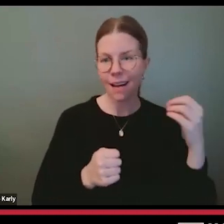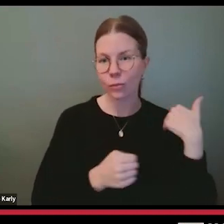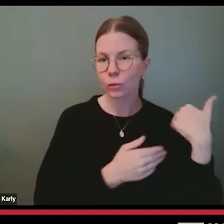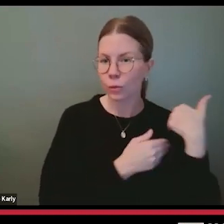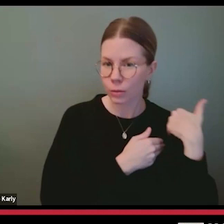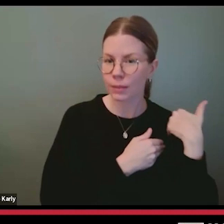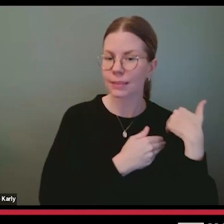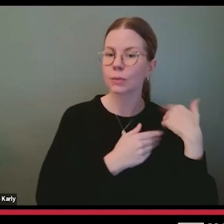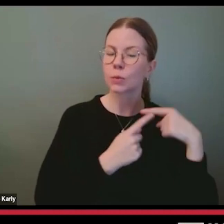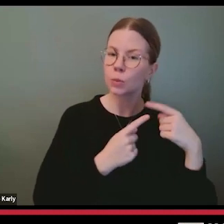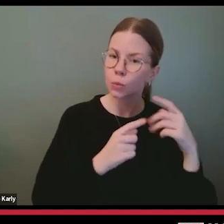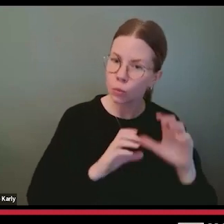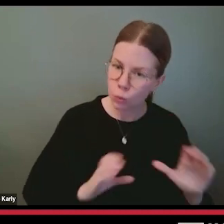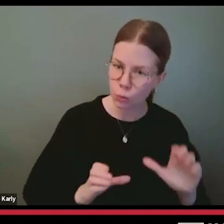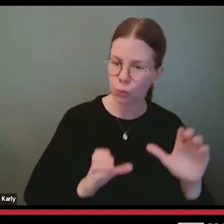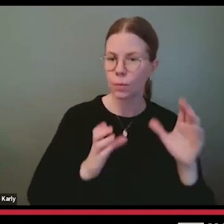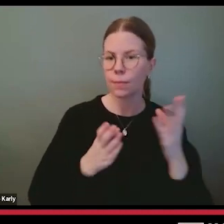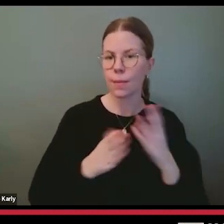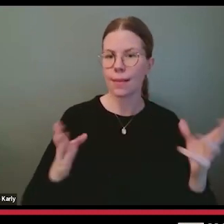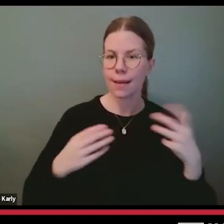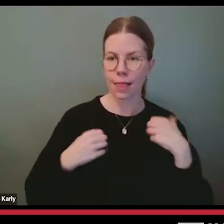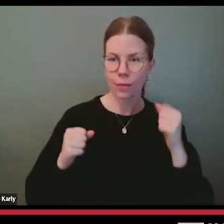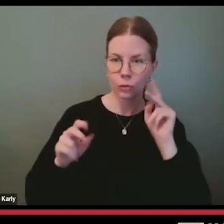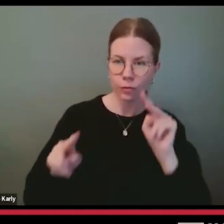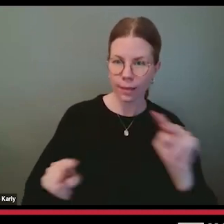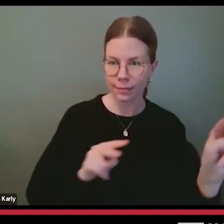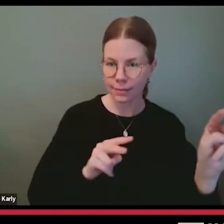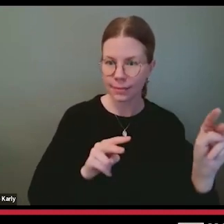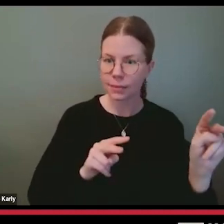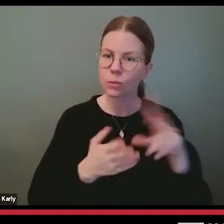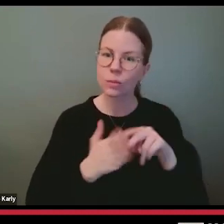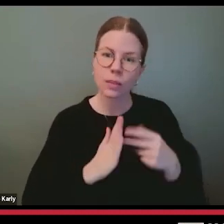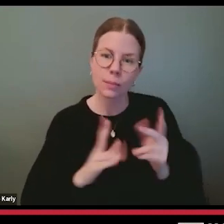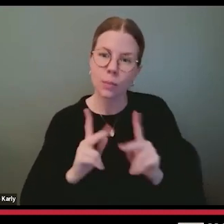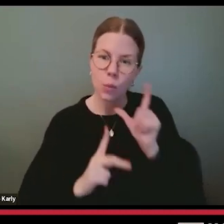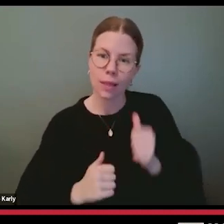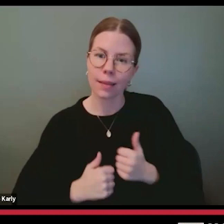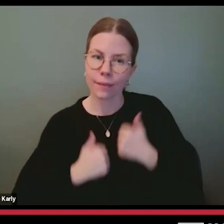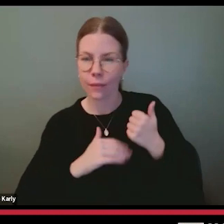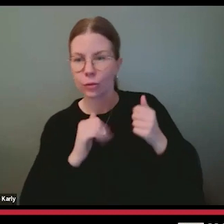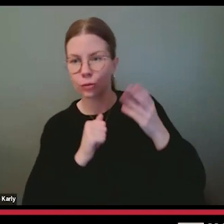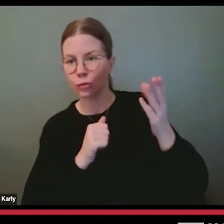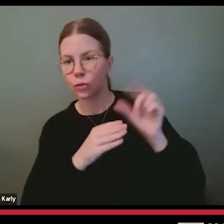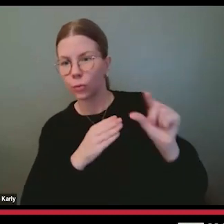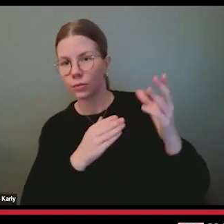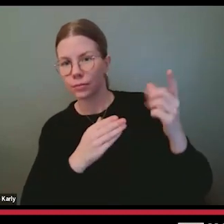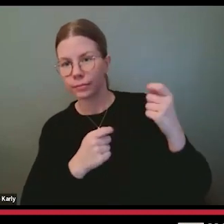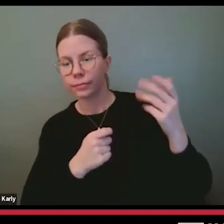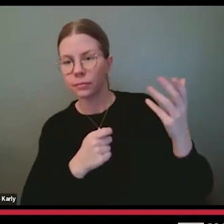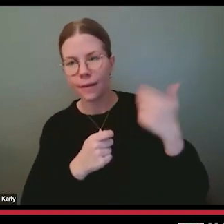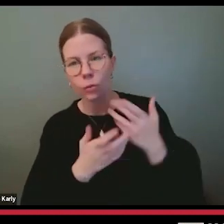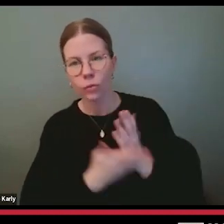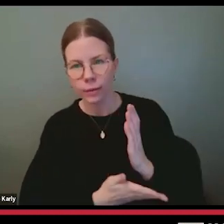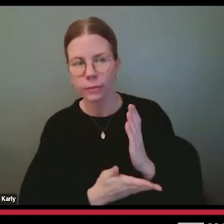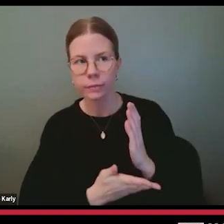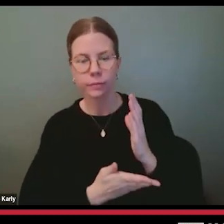might argue that it is a right of people who are under those governments to have it, because